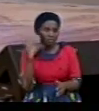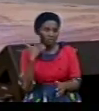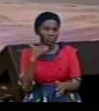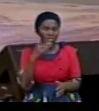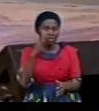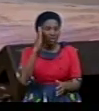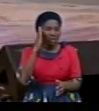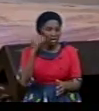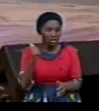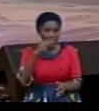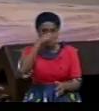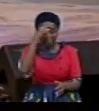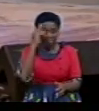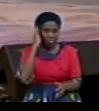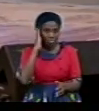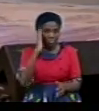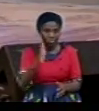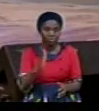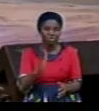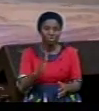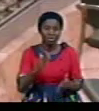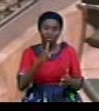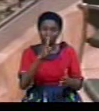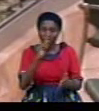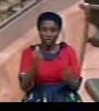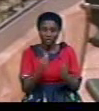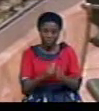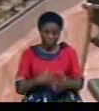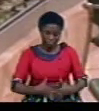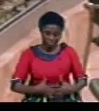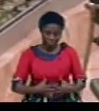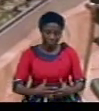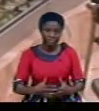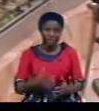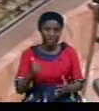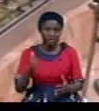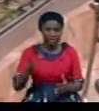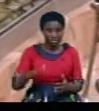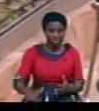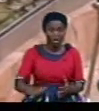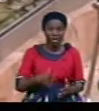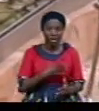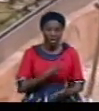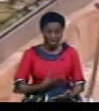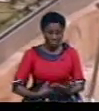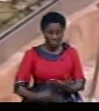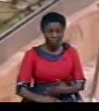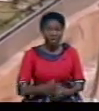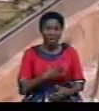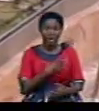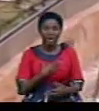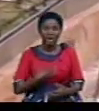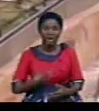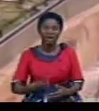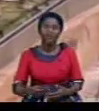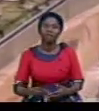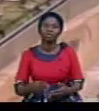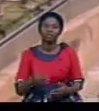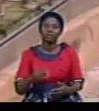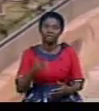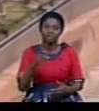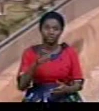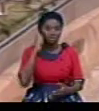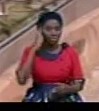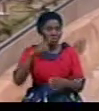shall bring forth his son and they shall call his name Emmanuel which